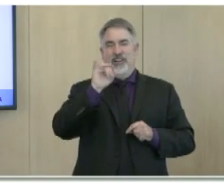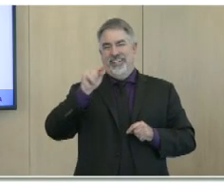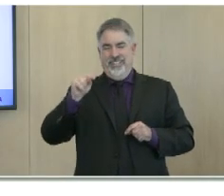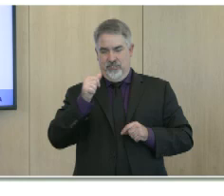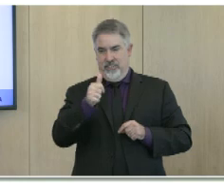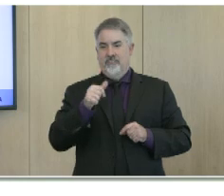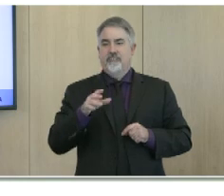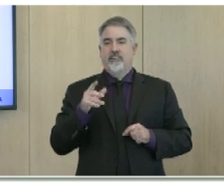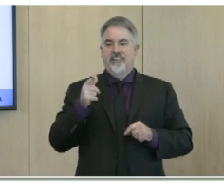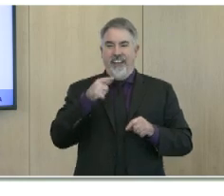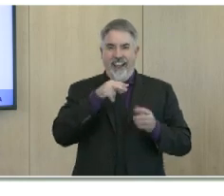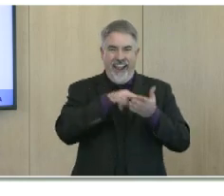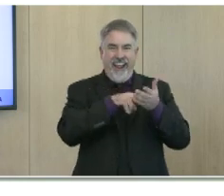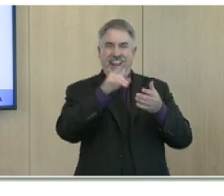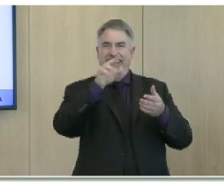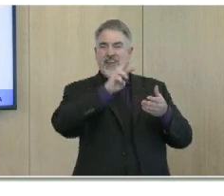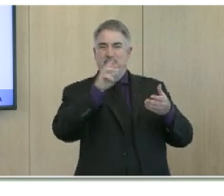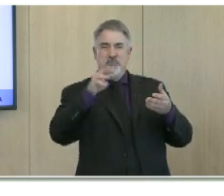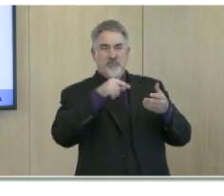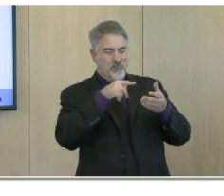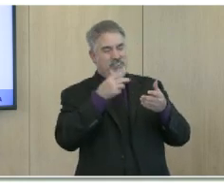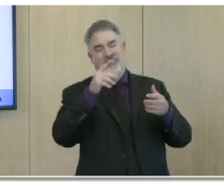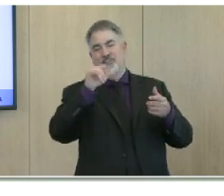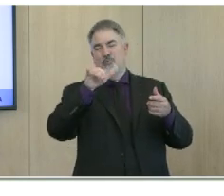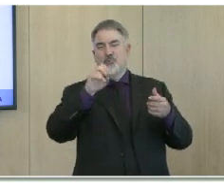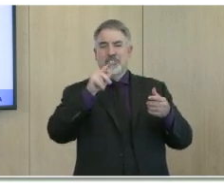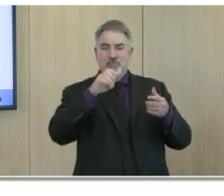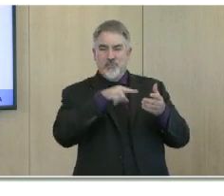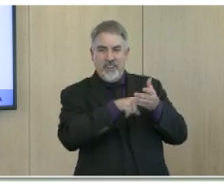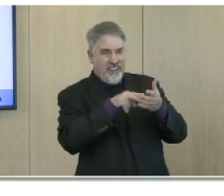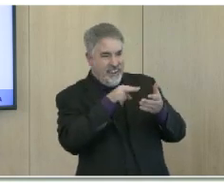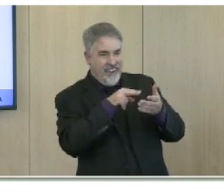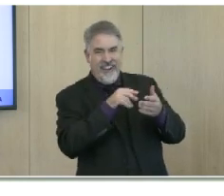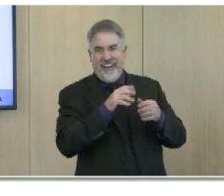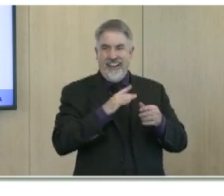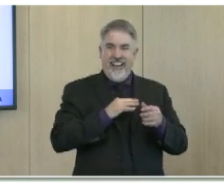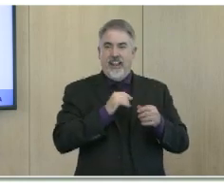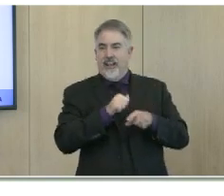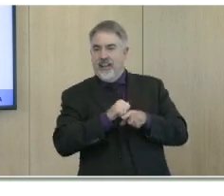You can go to our COVID-19 webpage at